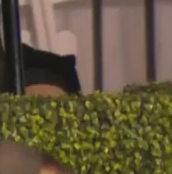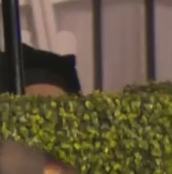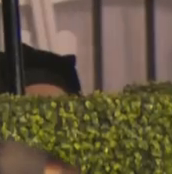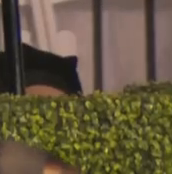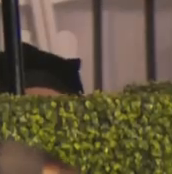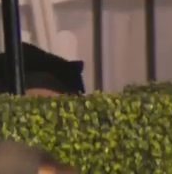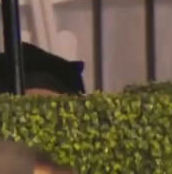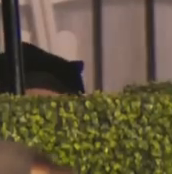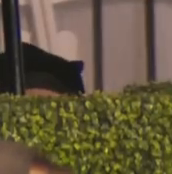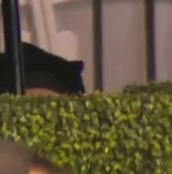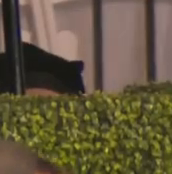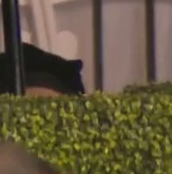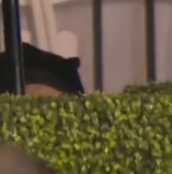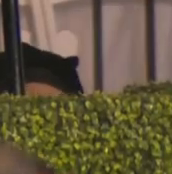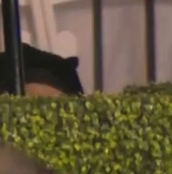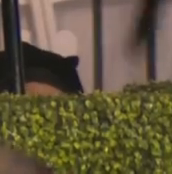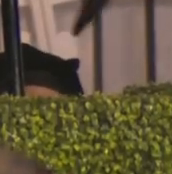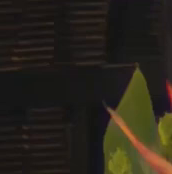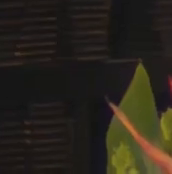Jocelyn Esther Torres.